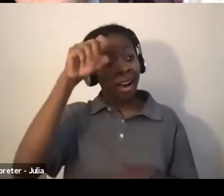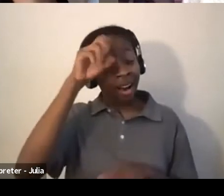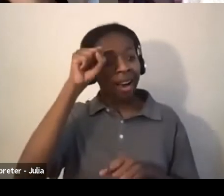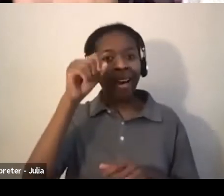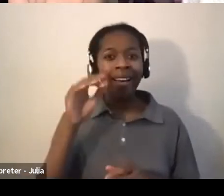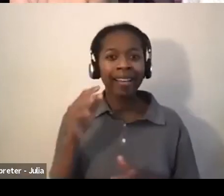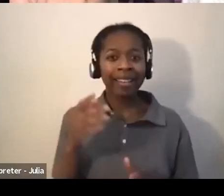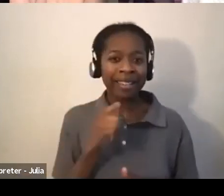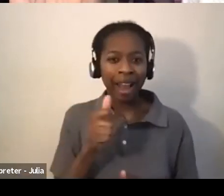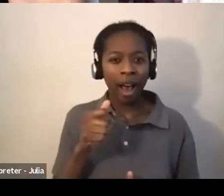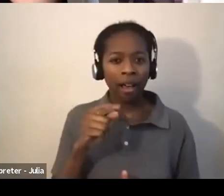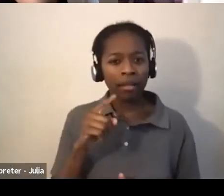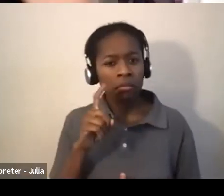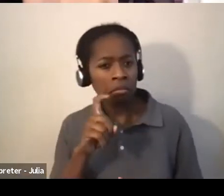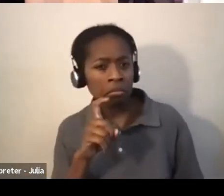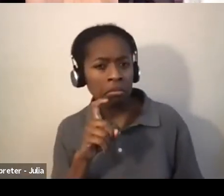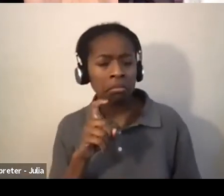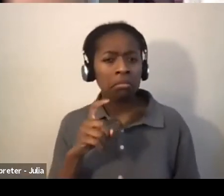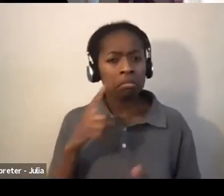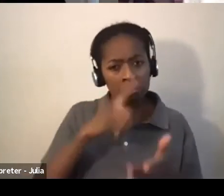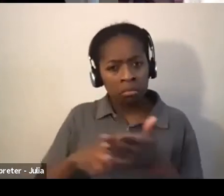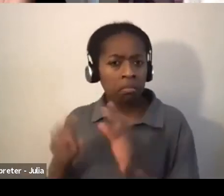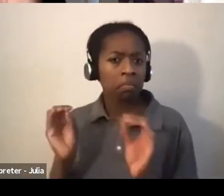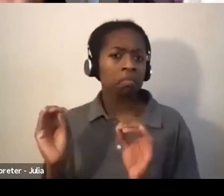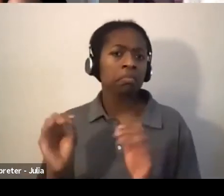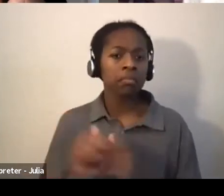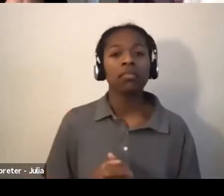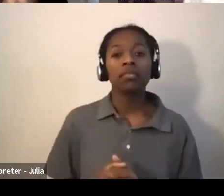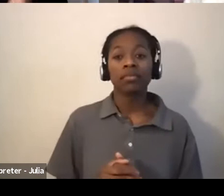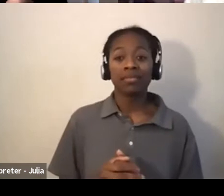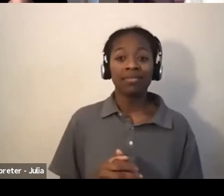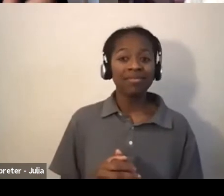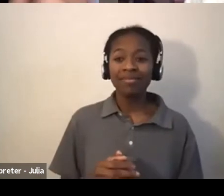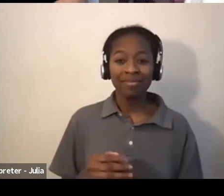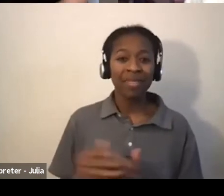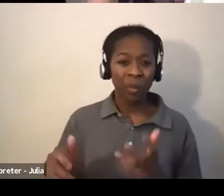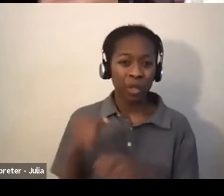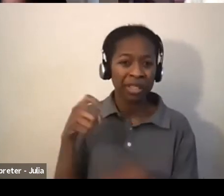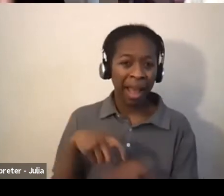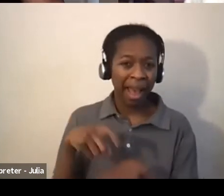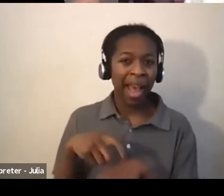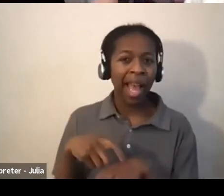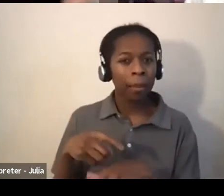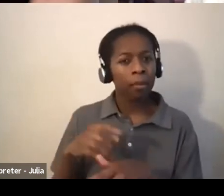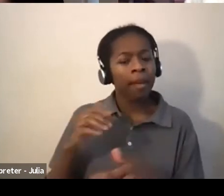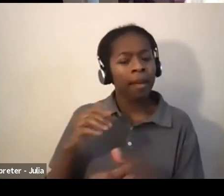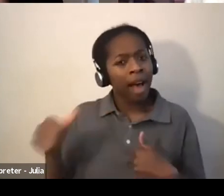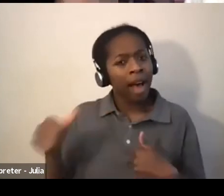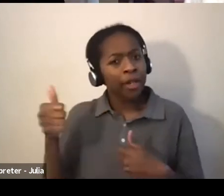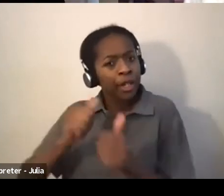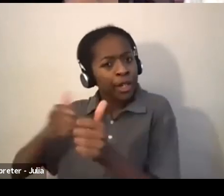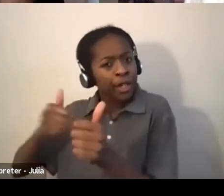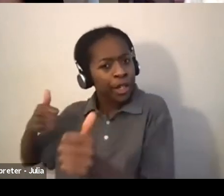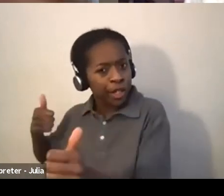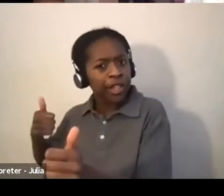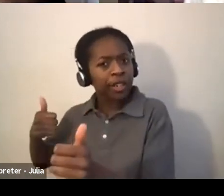this is what it is, and that's what I'm gonna have to believe, and that's what the world is telling us. Like, which isn't the case most of the time. There's always a backstory and something else that